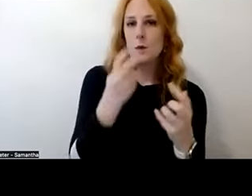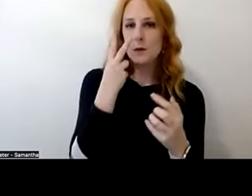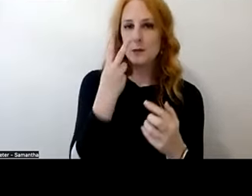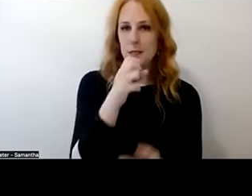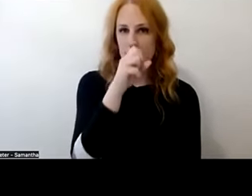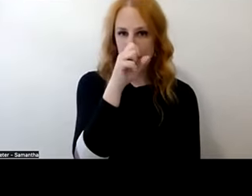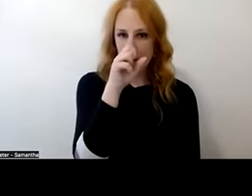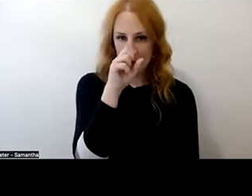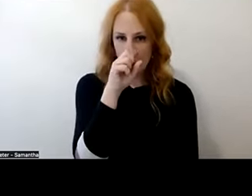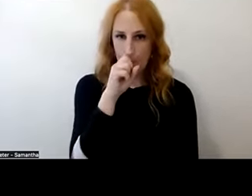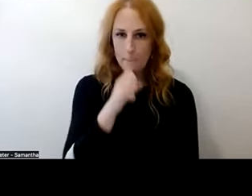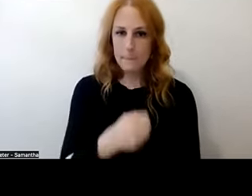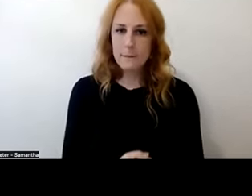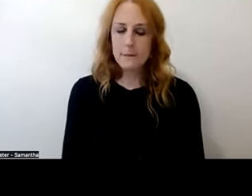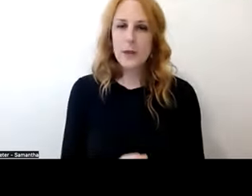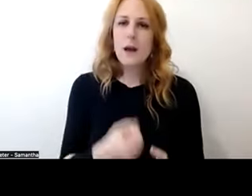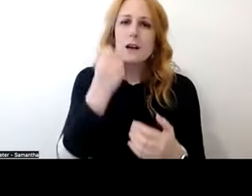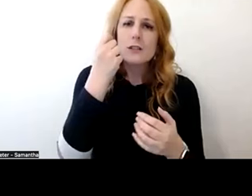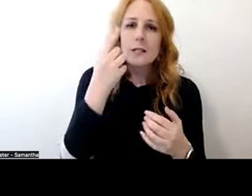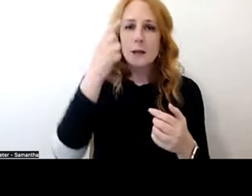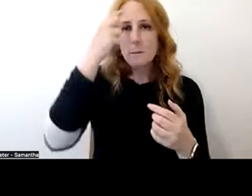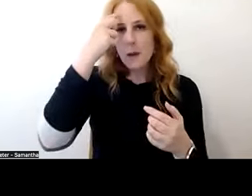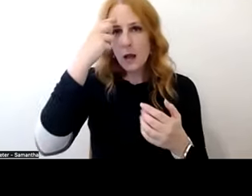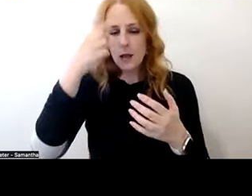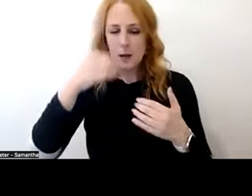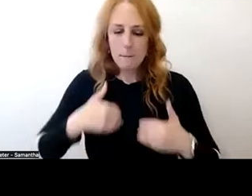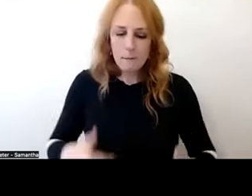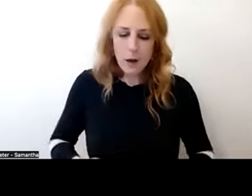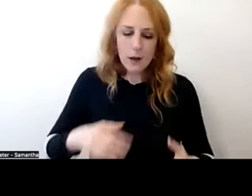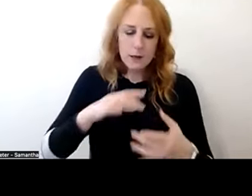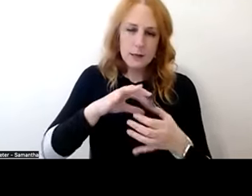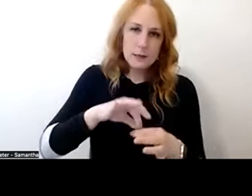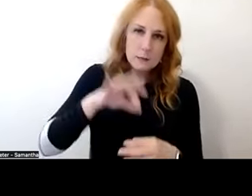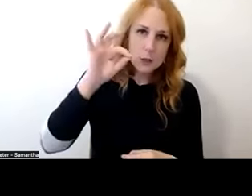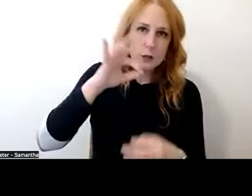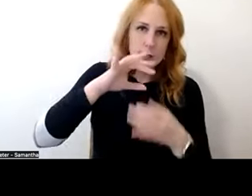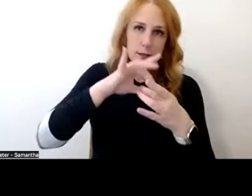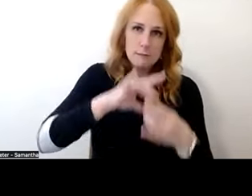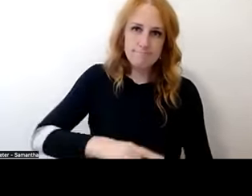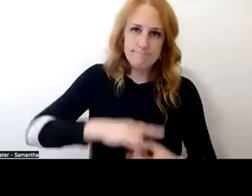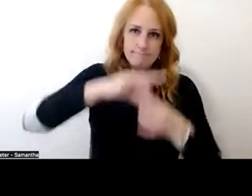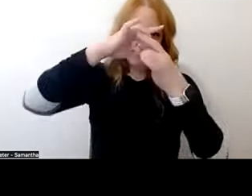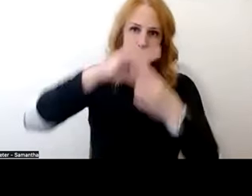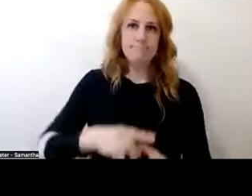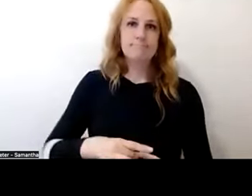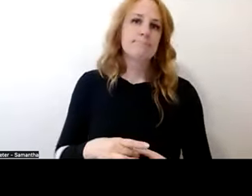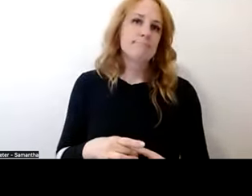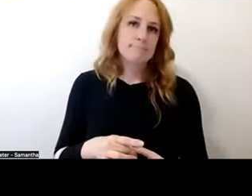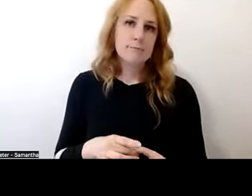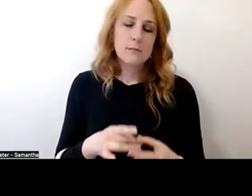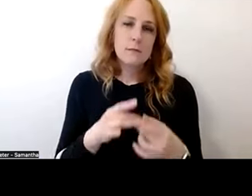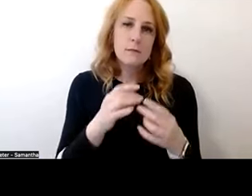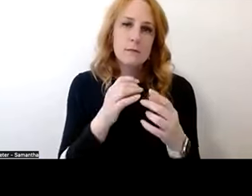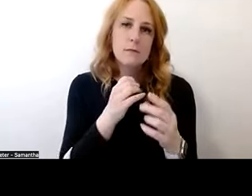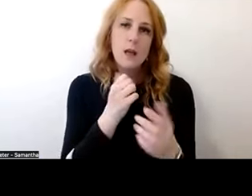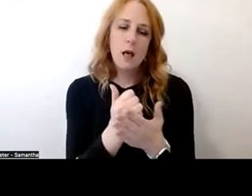the mind, body, spirit, and environmental barriers that really impact our ability to exist that way. you know, thinking